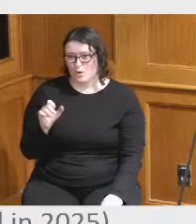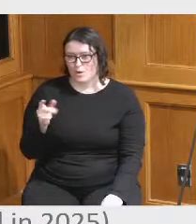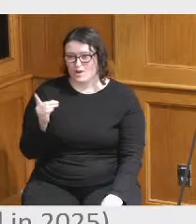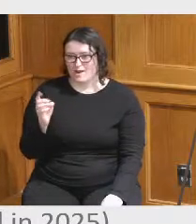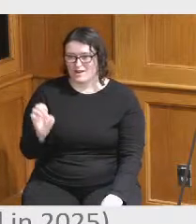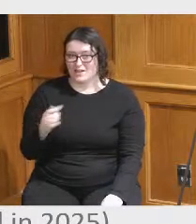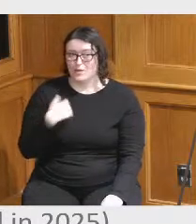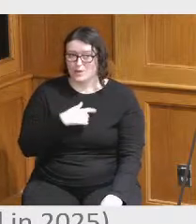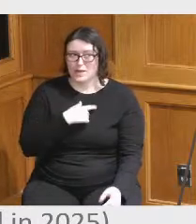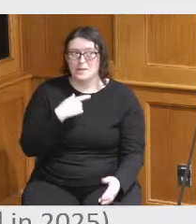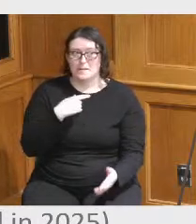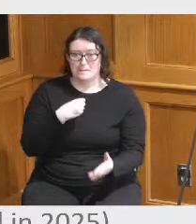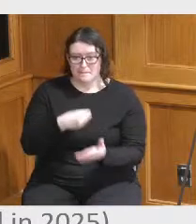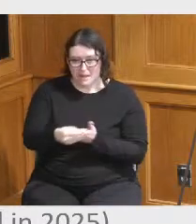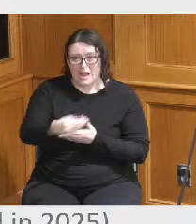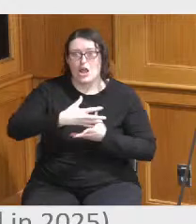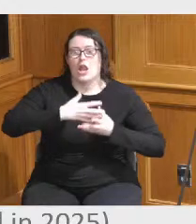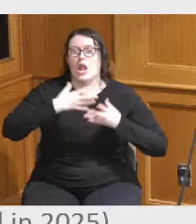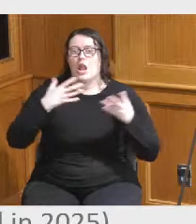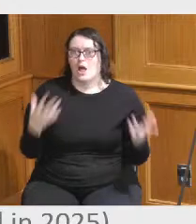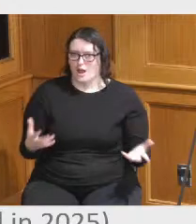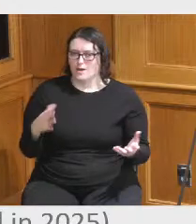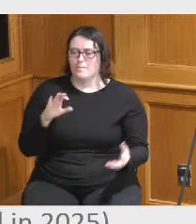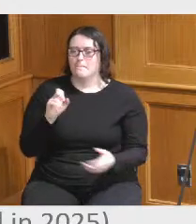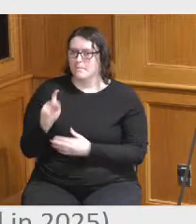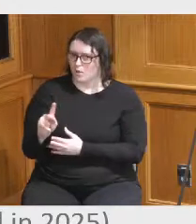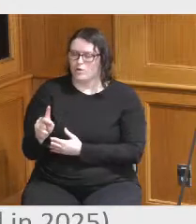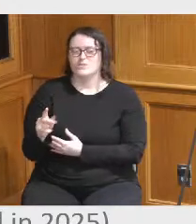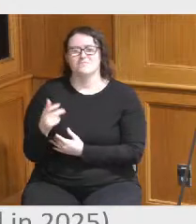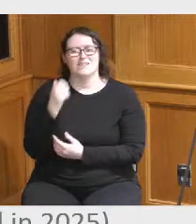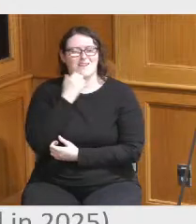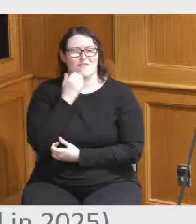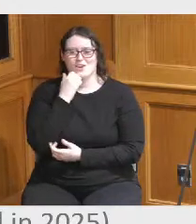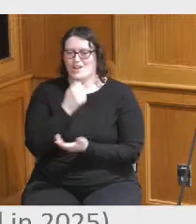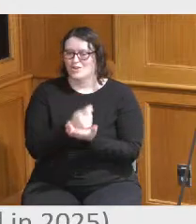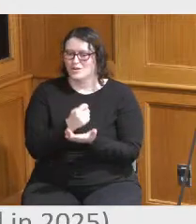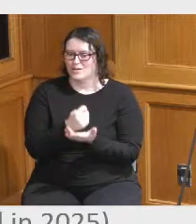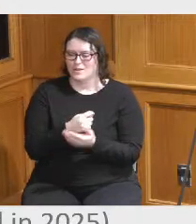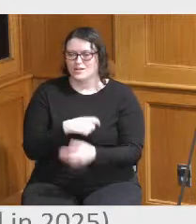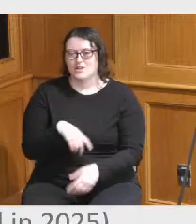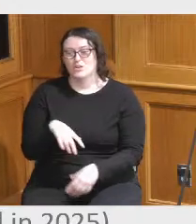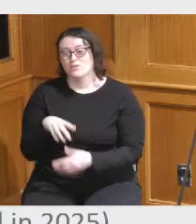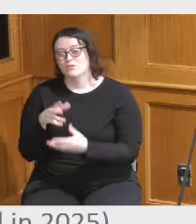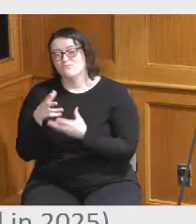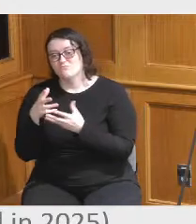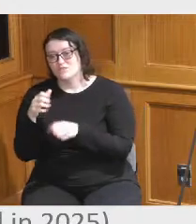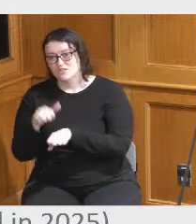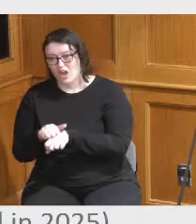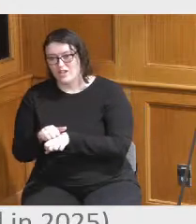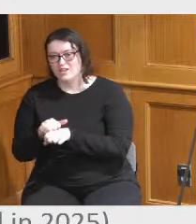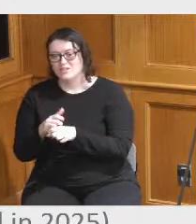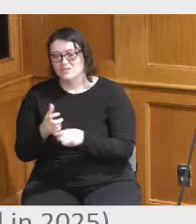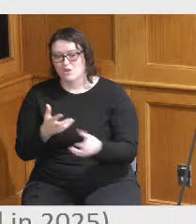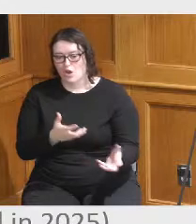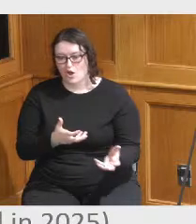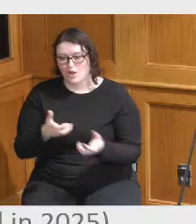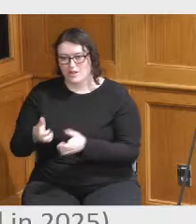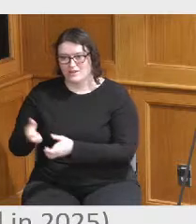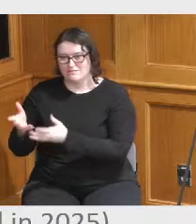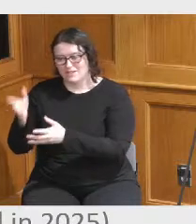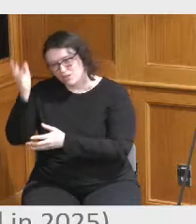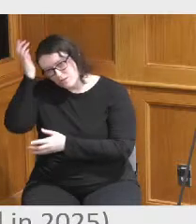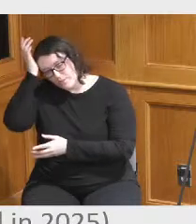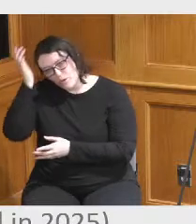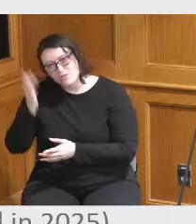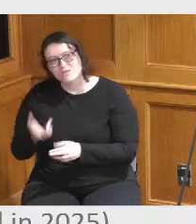lot of, and we buy in bulk because they're part of the everyday treatment process. Solids hauling and disposal continues to go up. We had a new contract negotiated